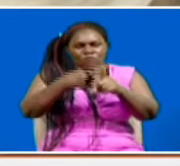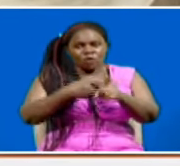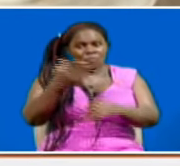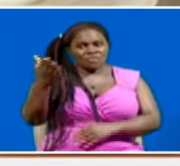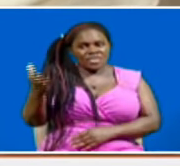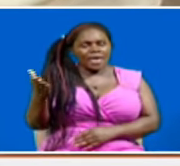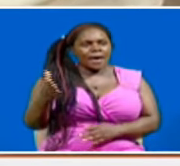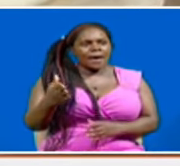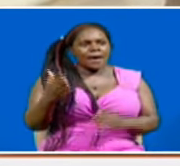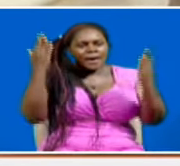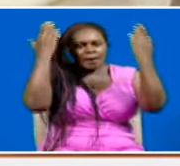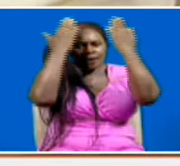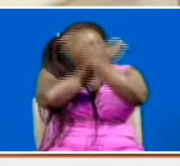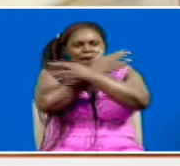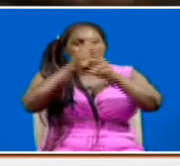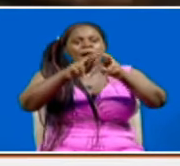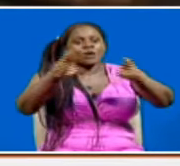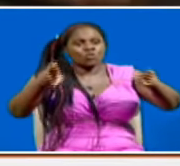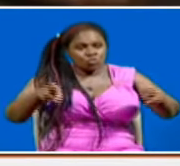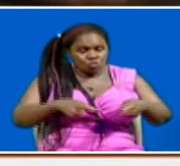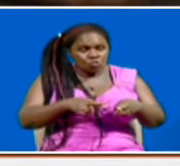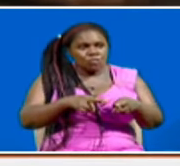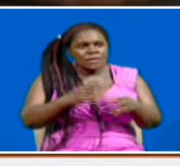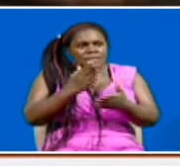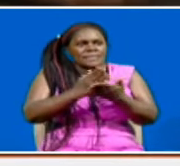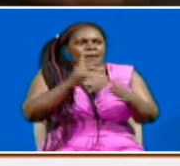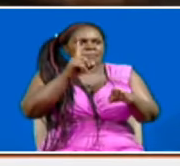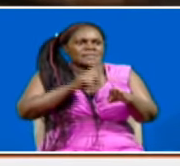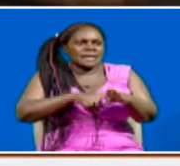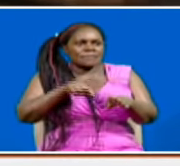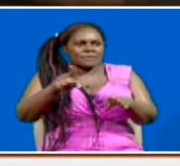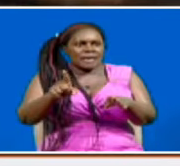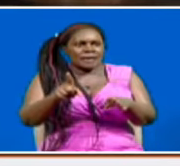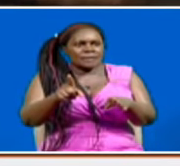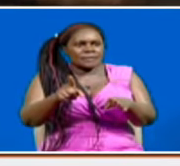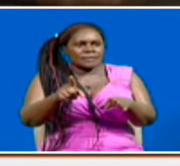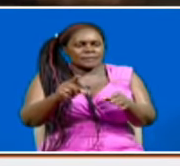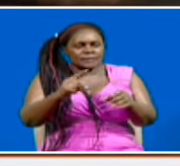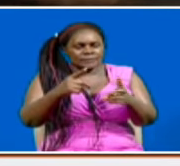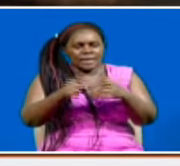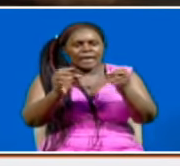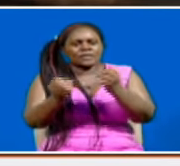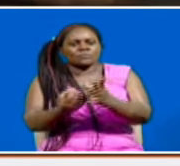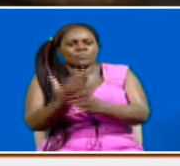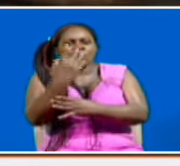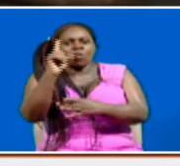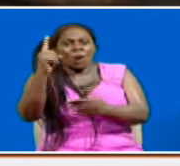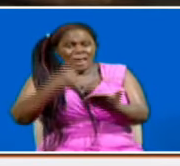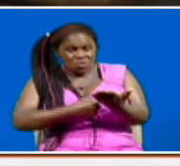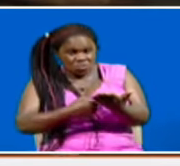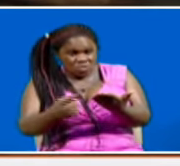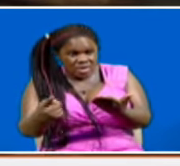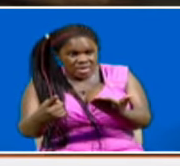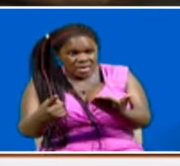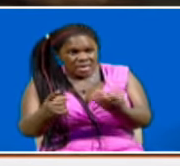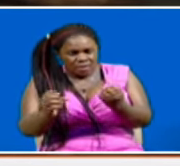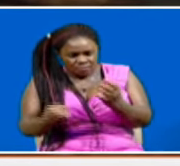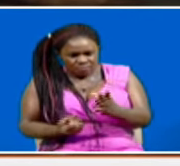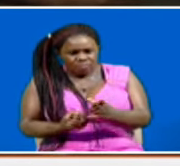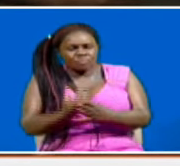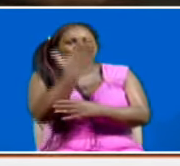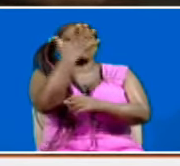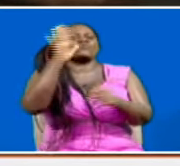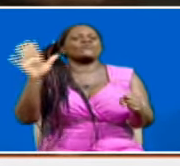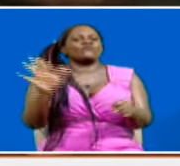there, from the dark room, from the incubation room, sometimes some of them have already started sprouting. But within a week, they have gotten to